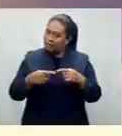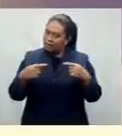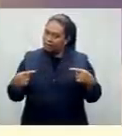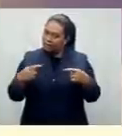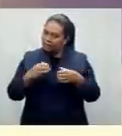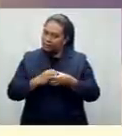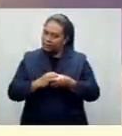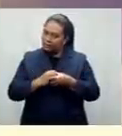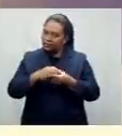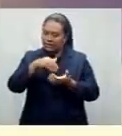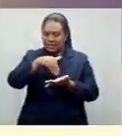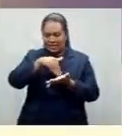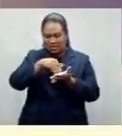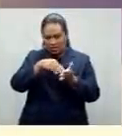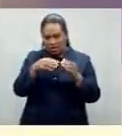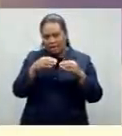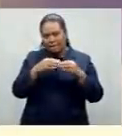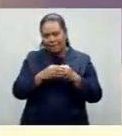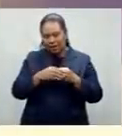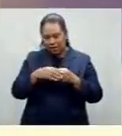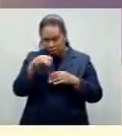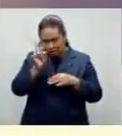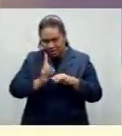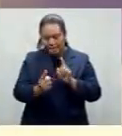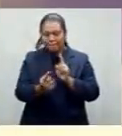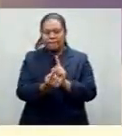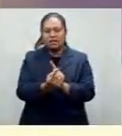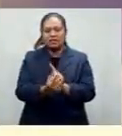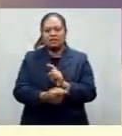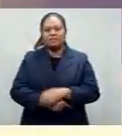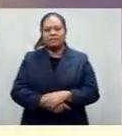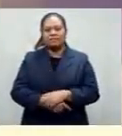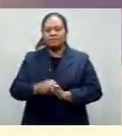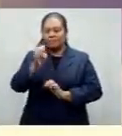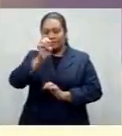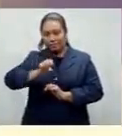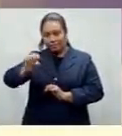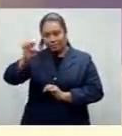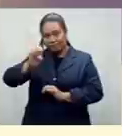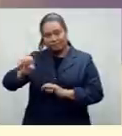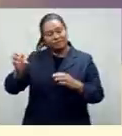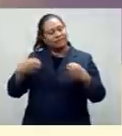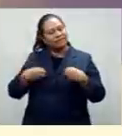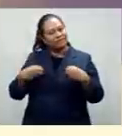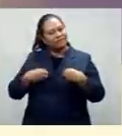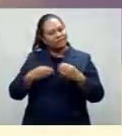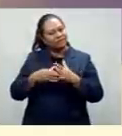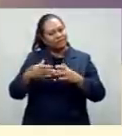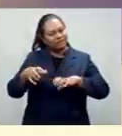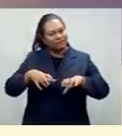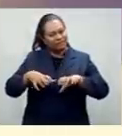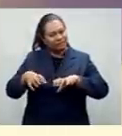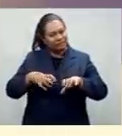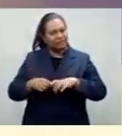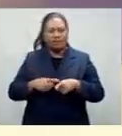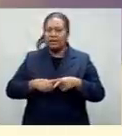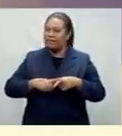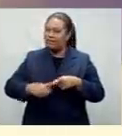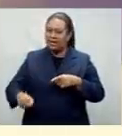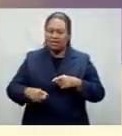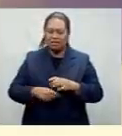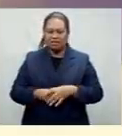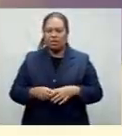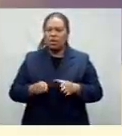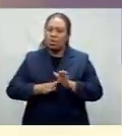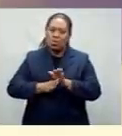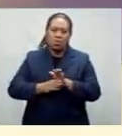crucial central bank policy meeting later today. The Eurozone businesses expanded activity at the fastest rate in 15